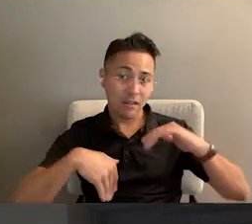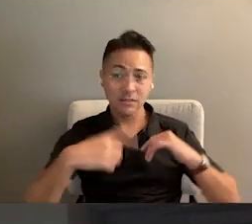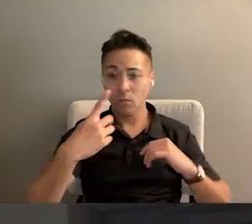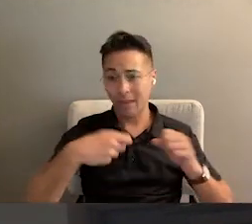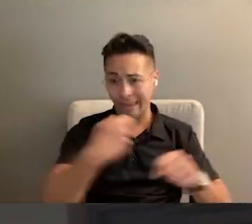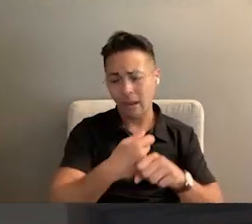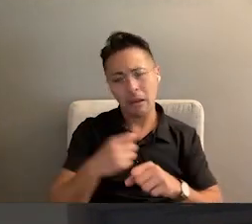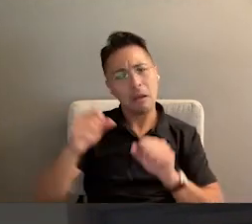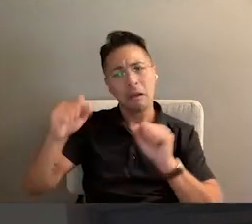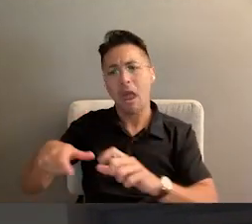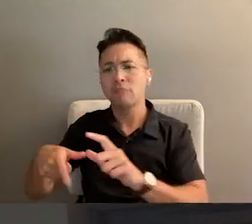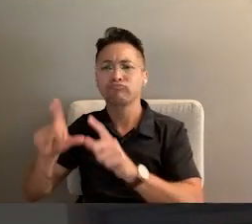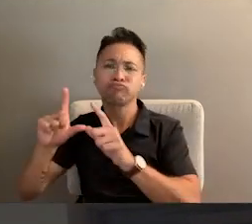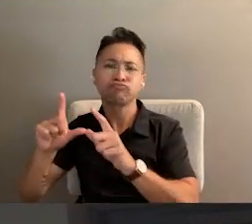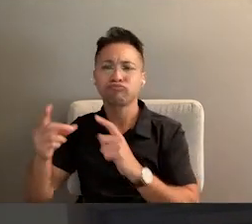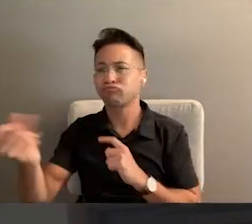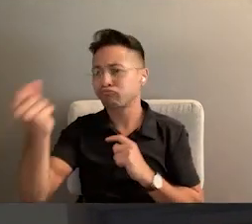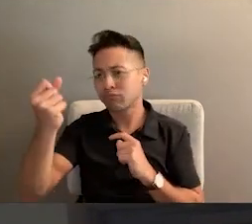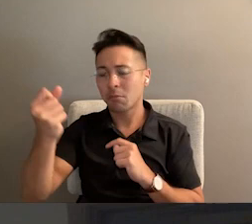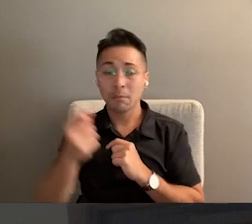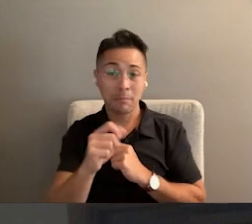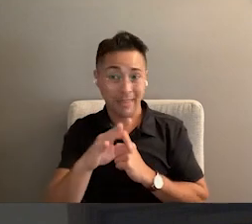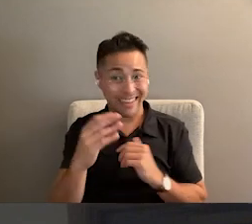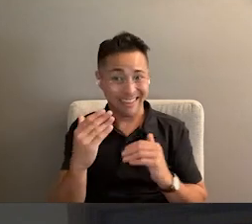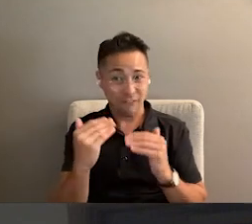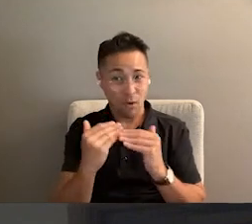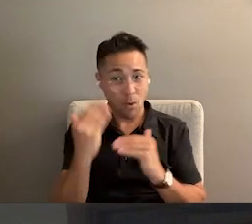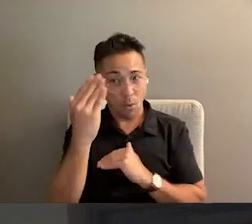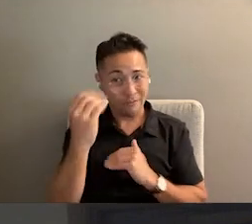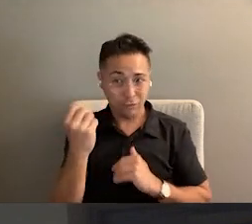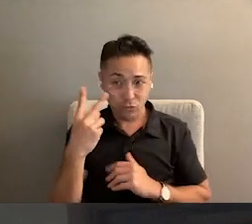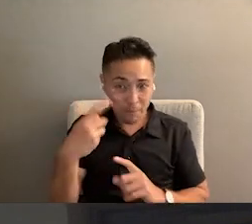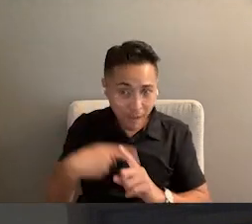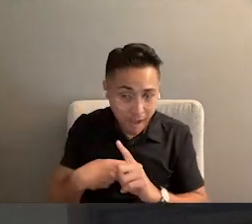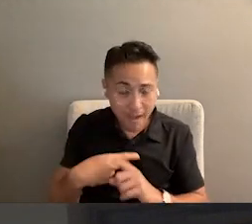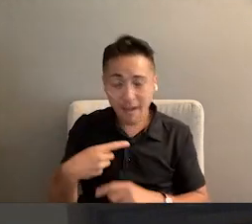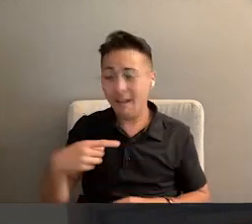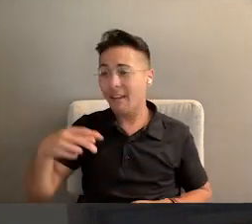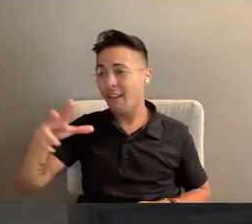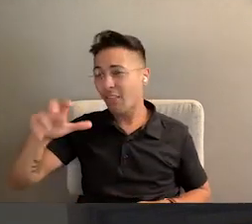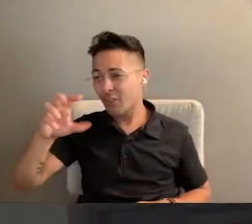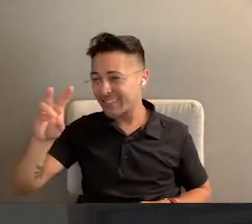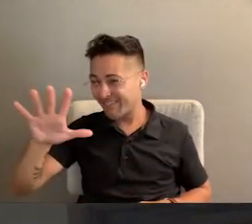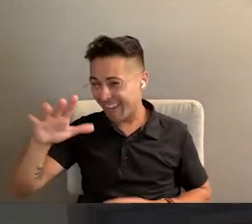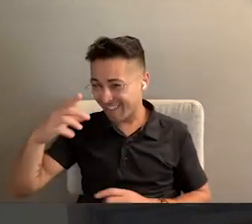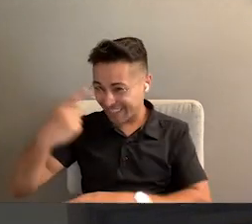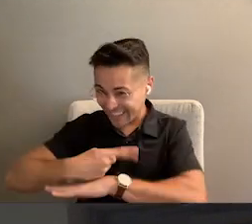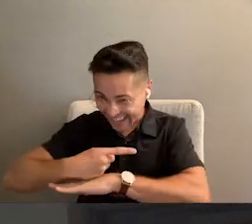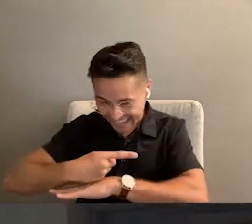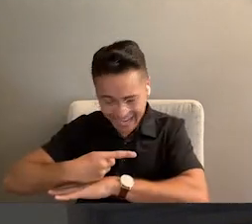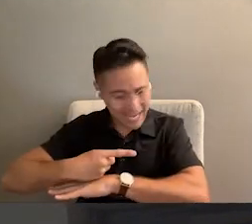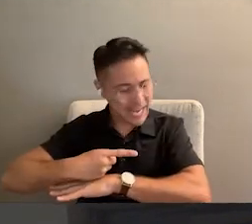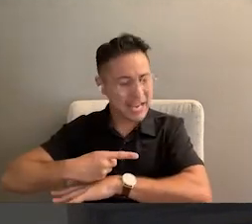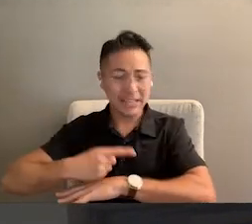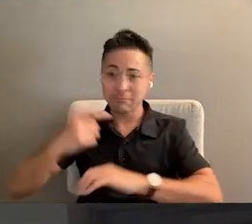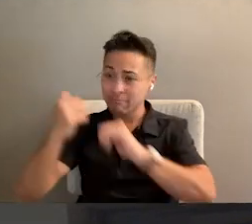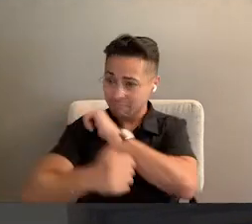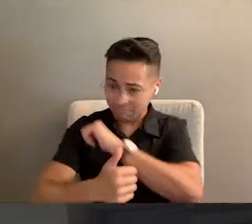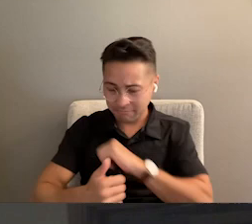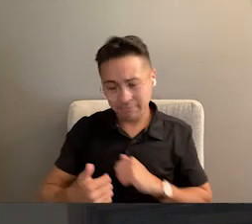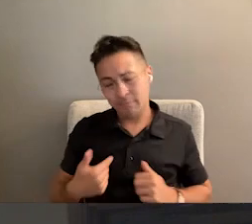for the program. If it's less than 12 months, we can just reinstate you. Once that 12 months,